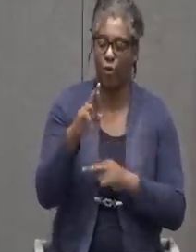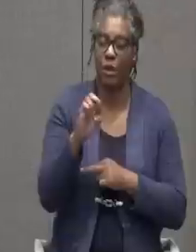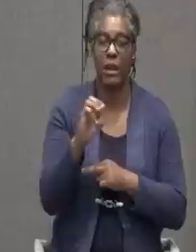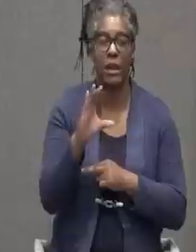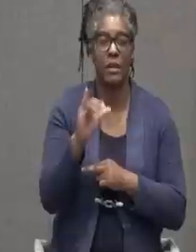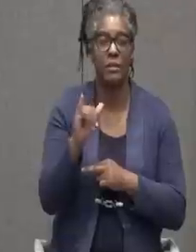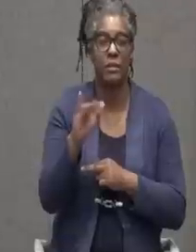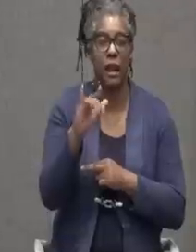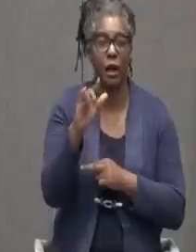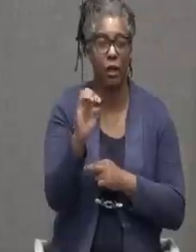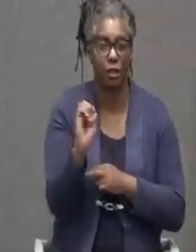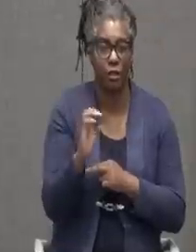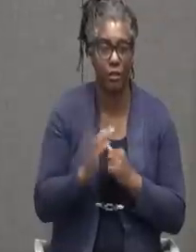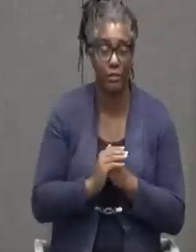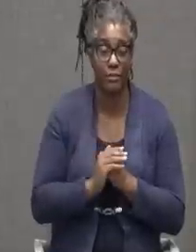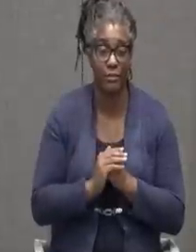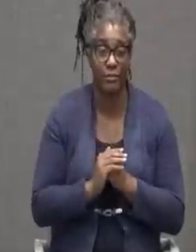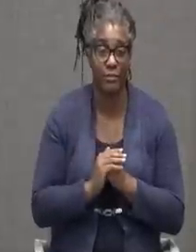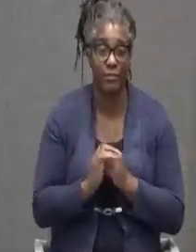went into a